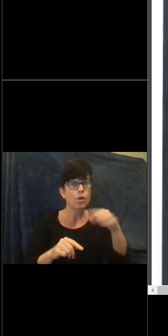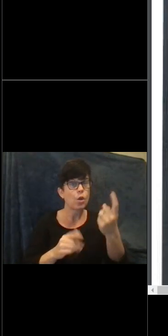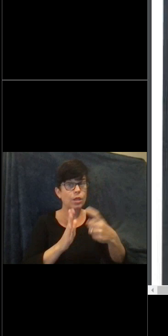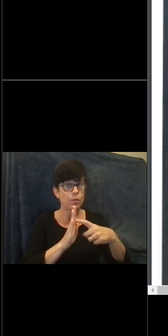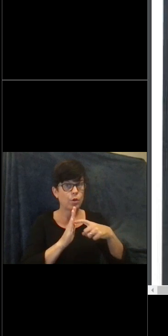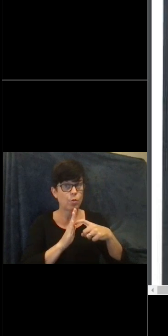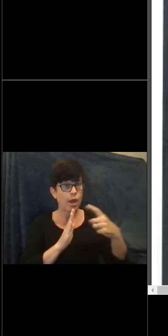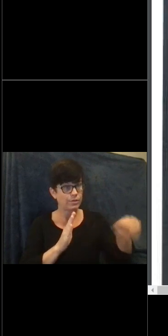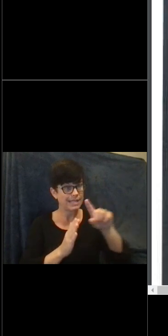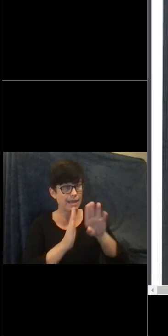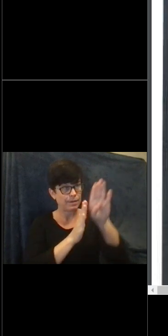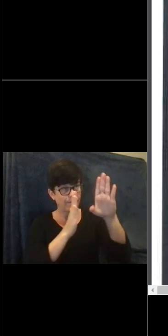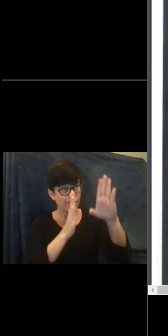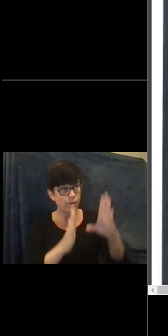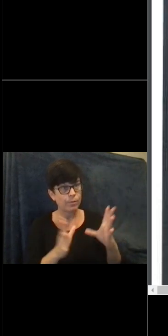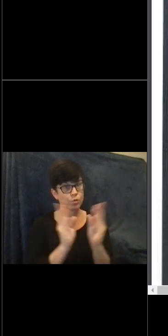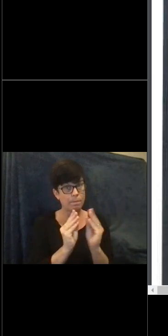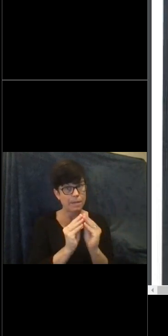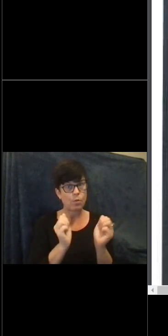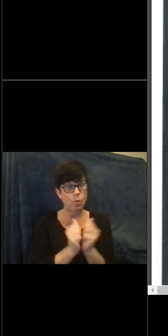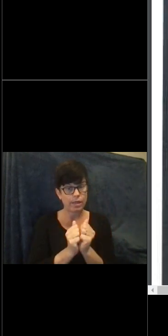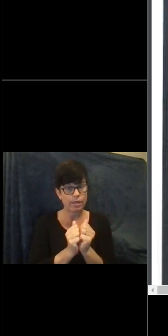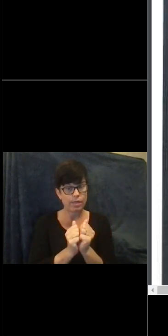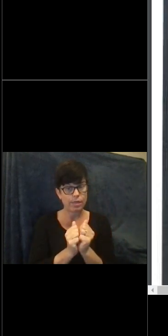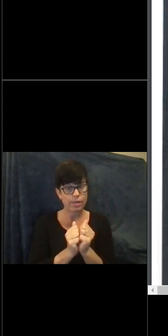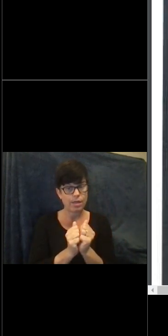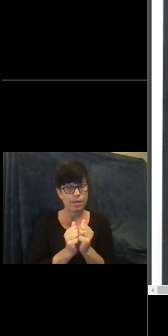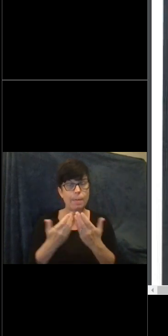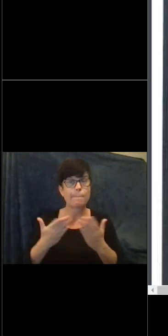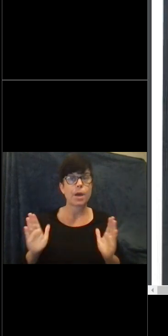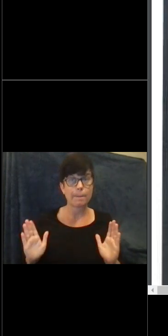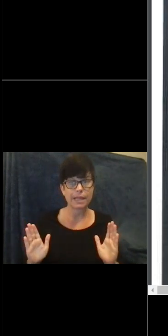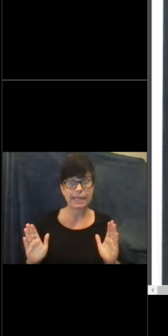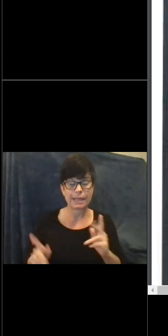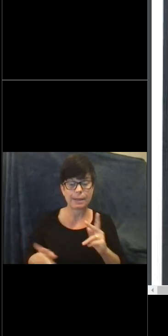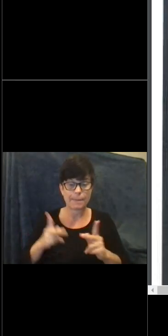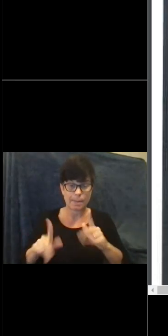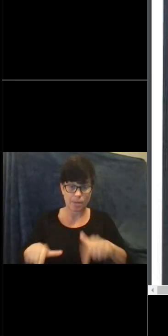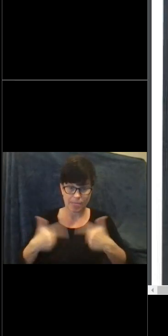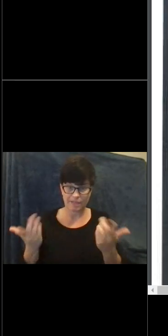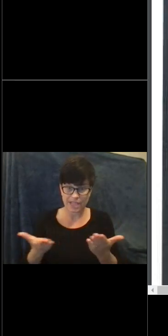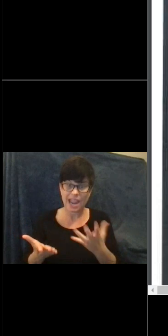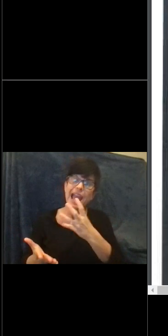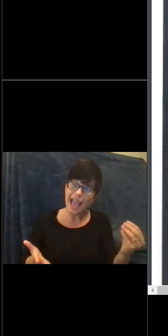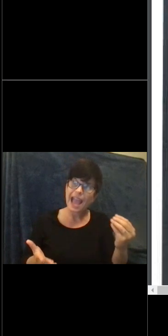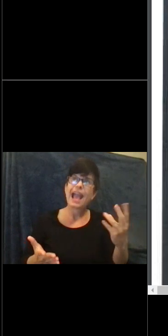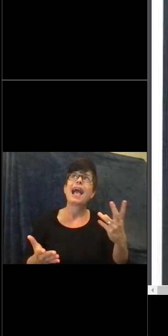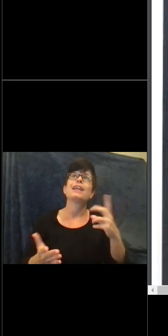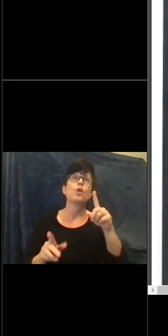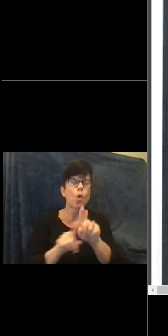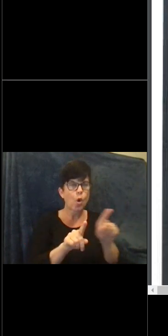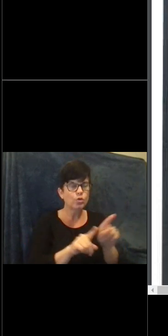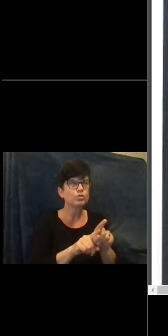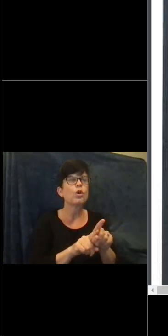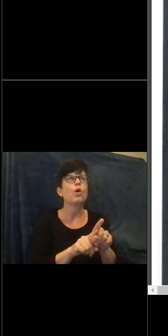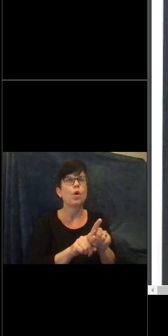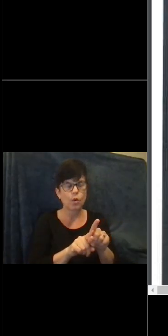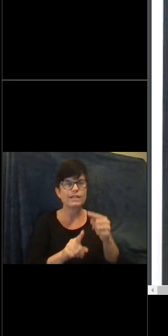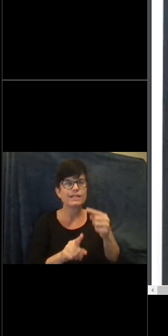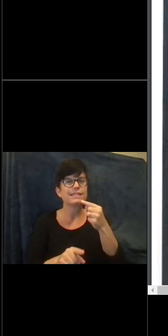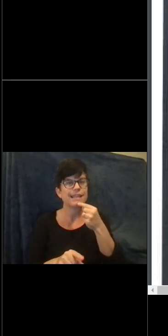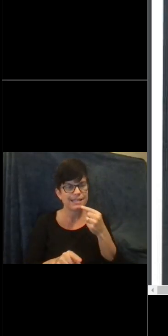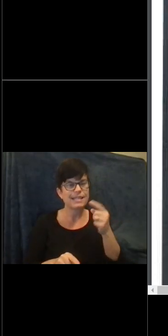requires them to meet with the public, but really holds them to really being creative and finding ways to